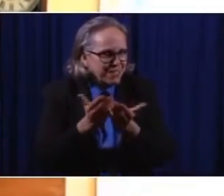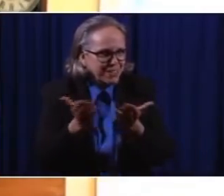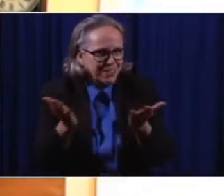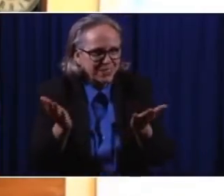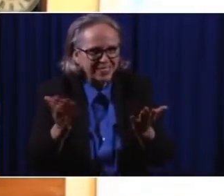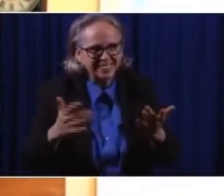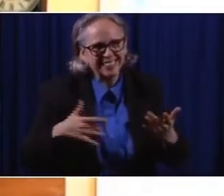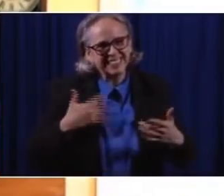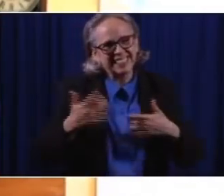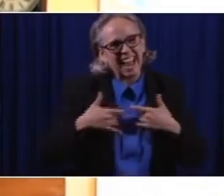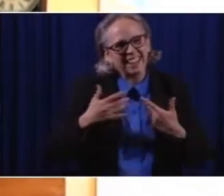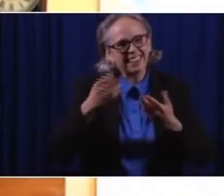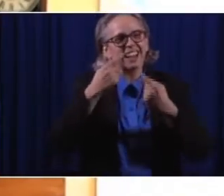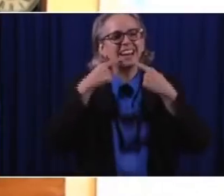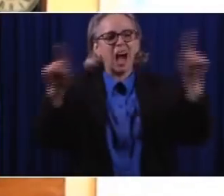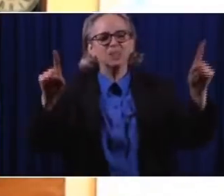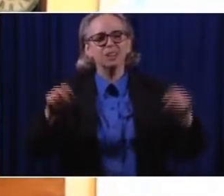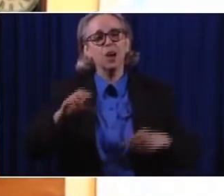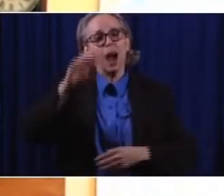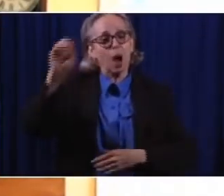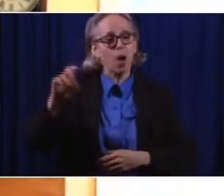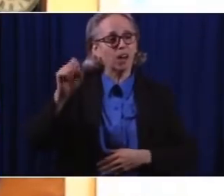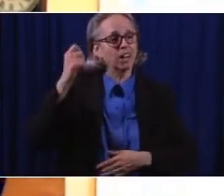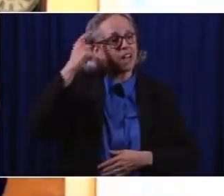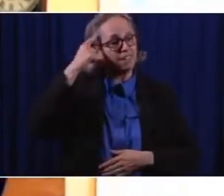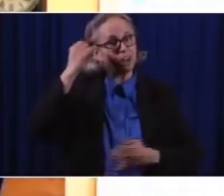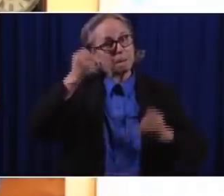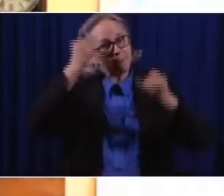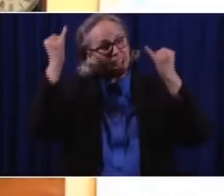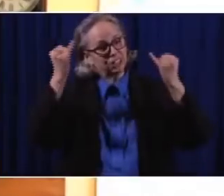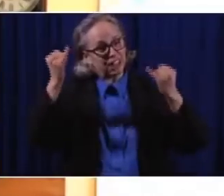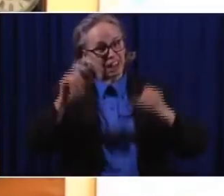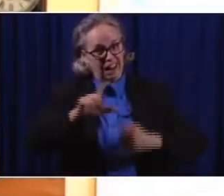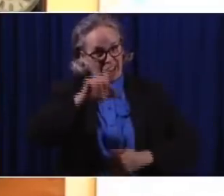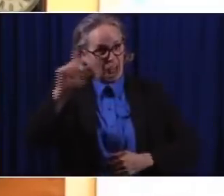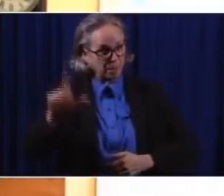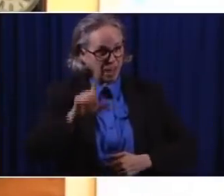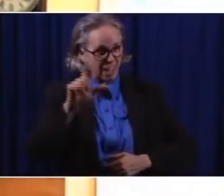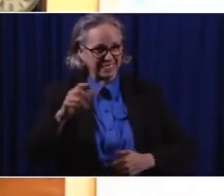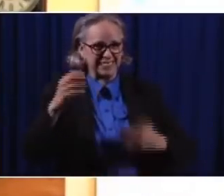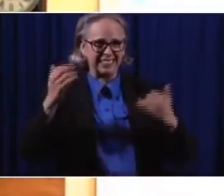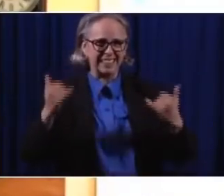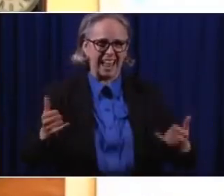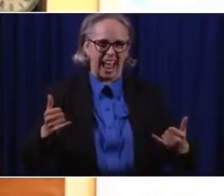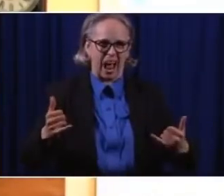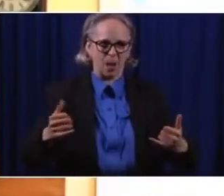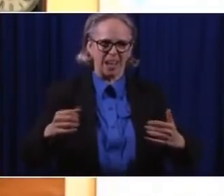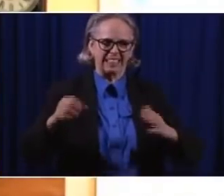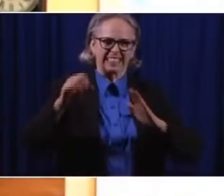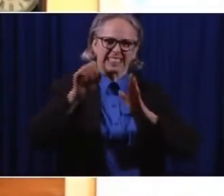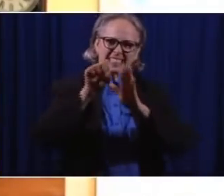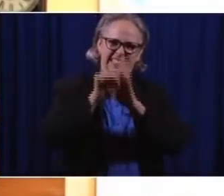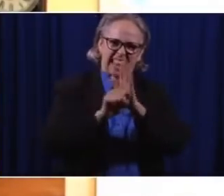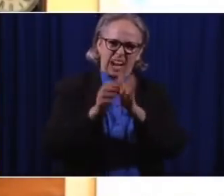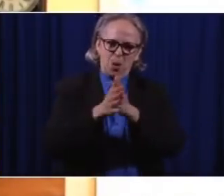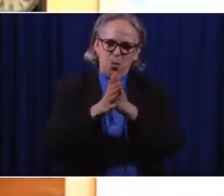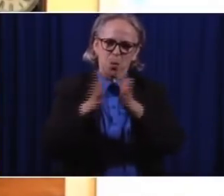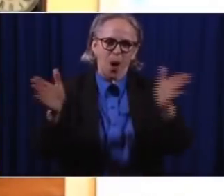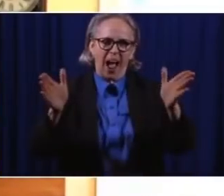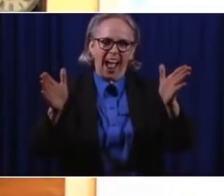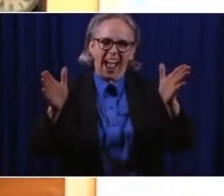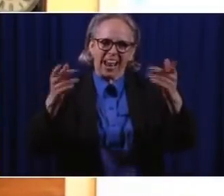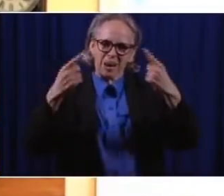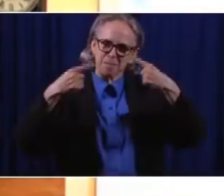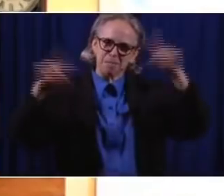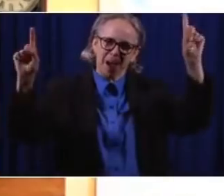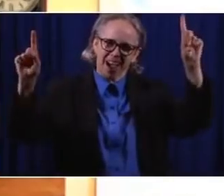Governor's Imagination Library is now, as of this week, statewide, which means that every child from the time